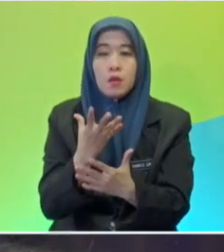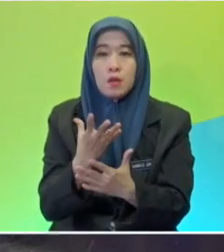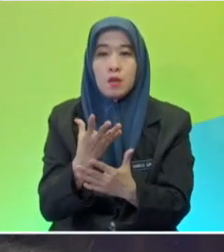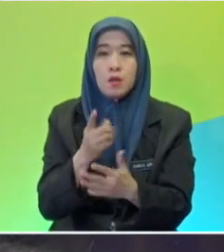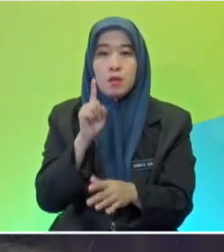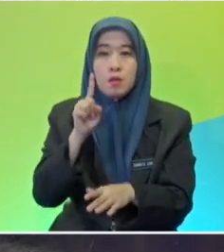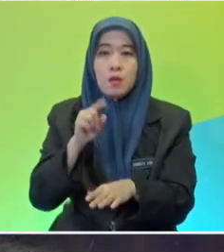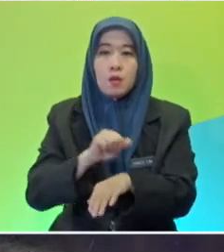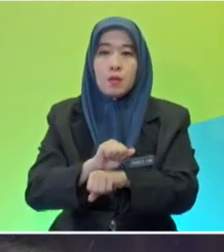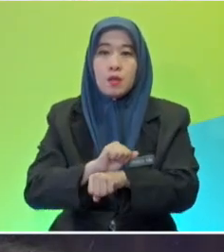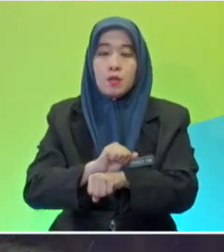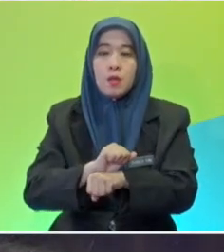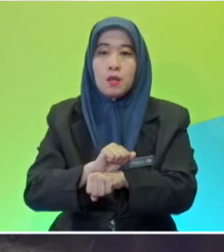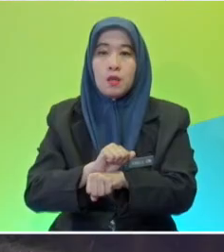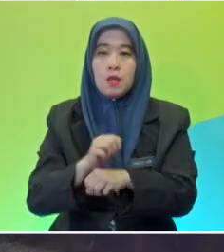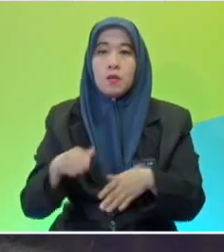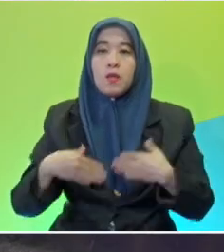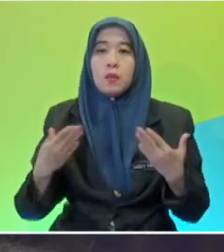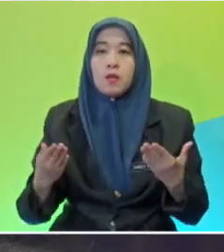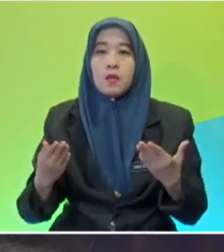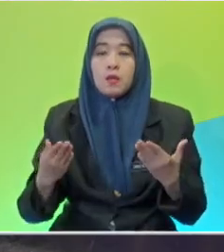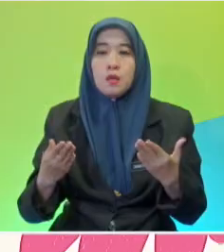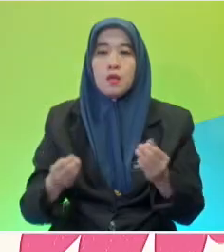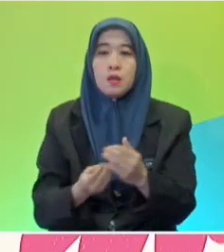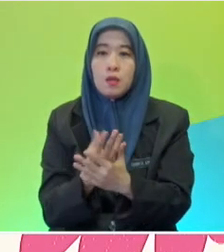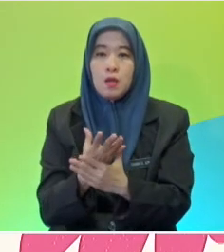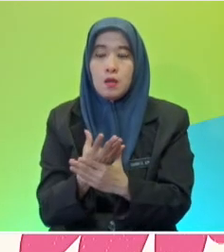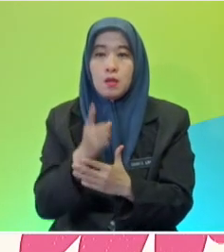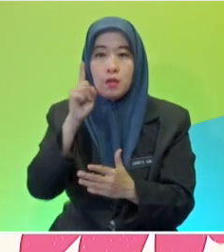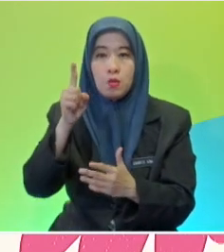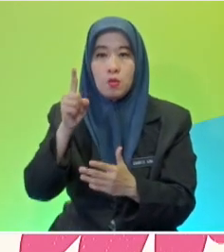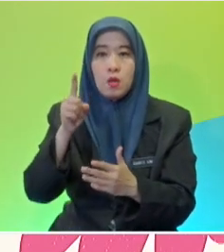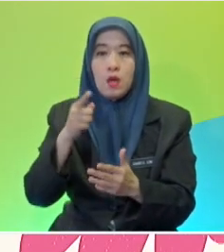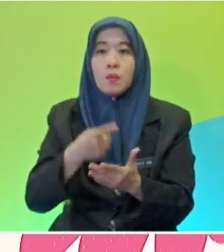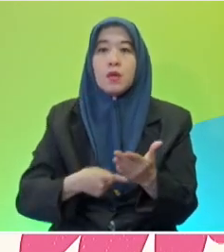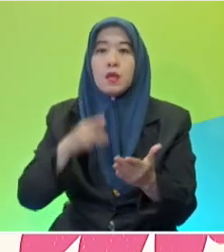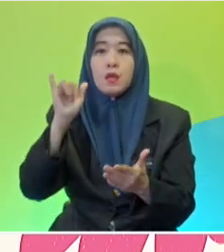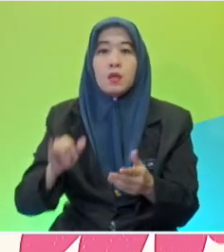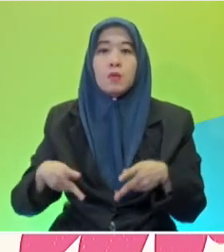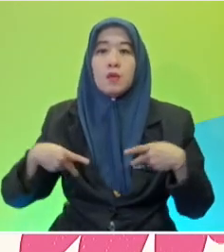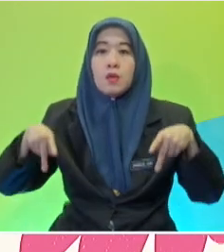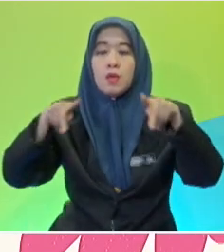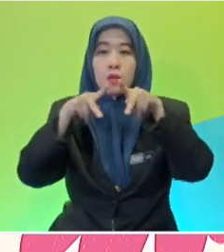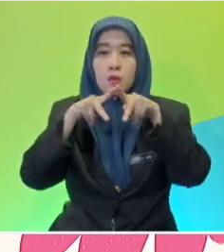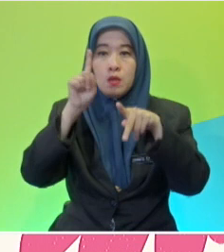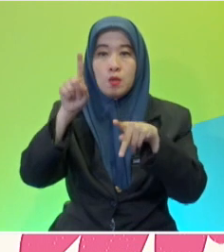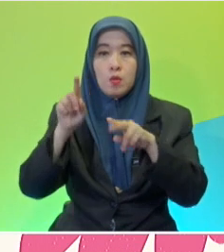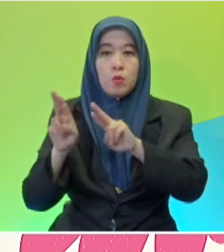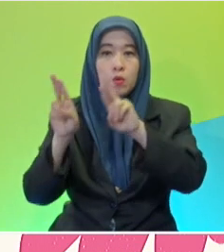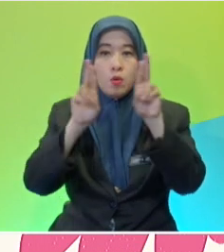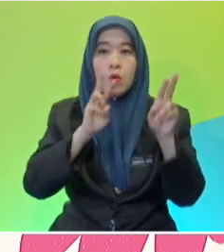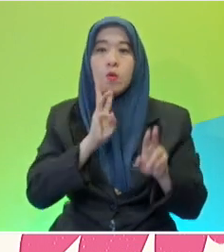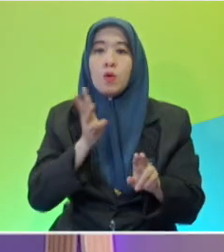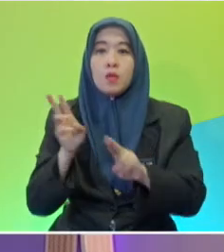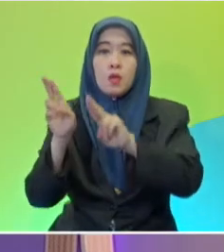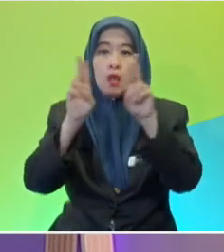need for the seed to germinate is water, air, and suitable temperature. Okay.